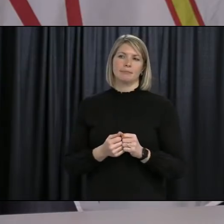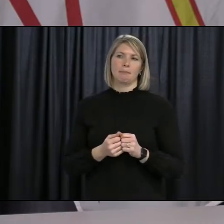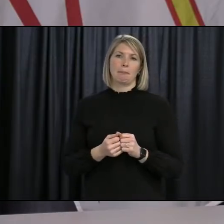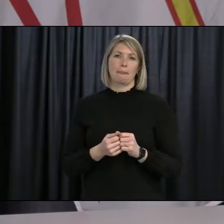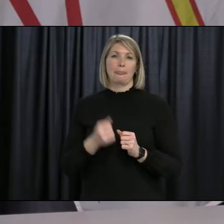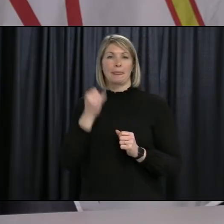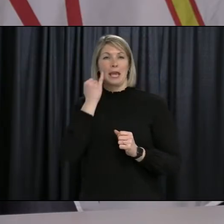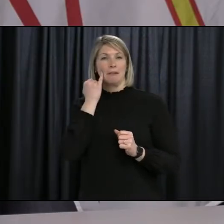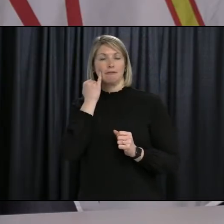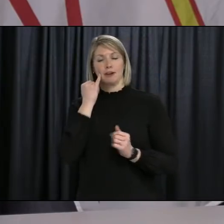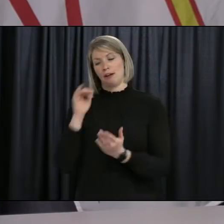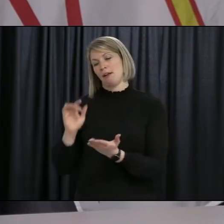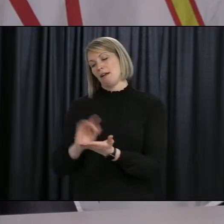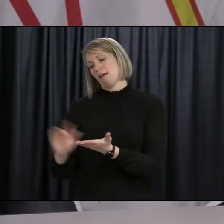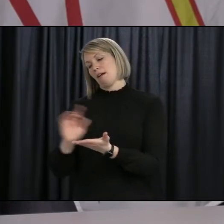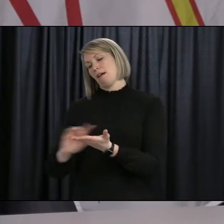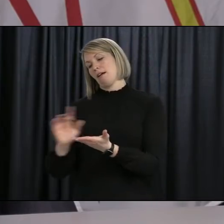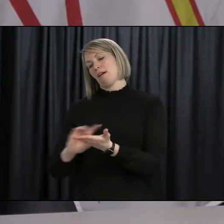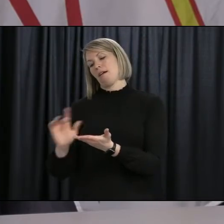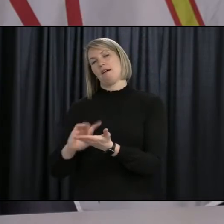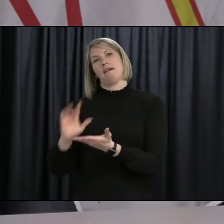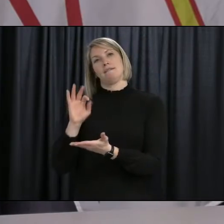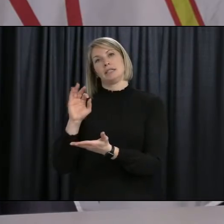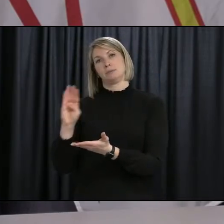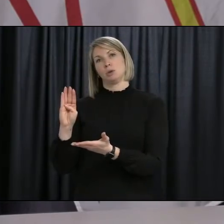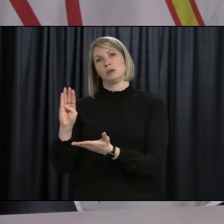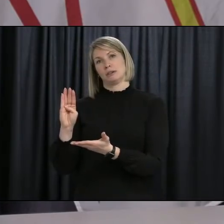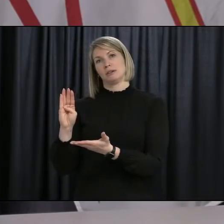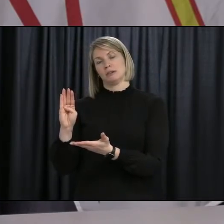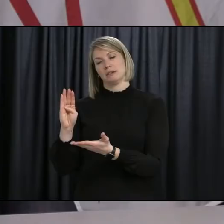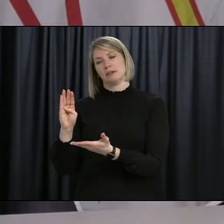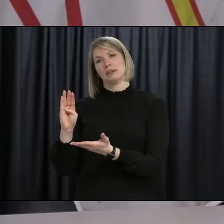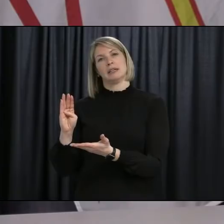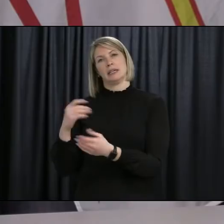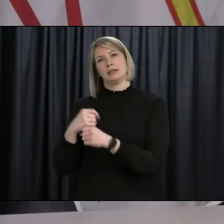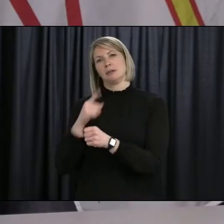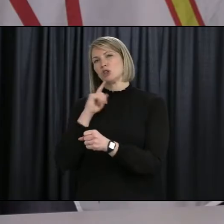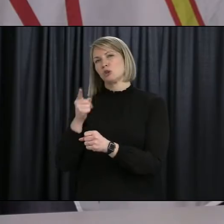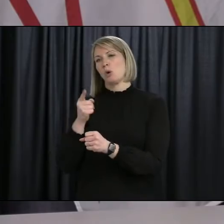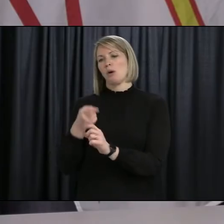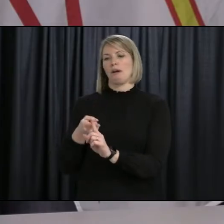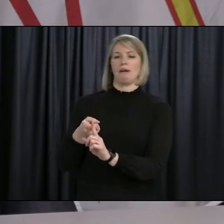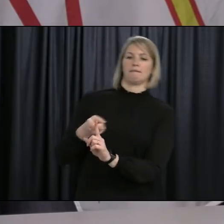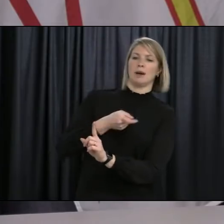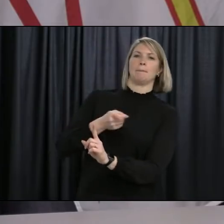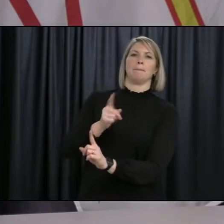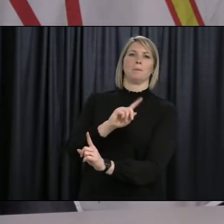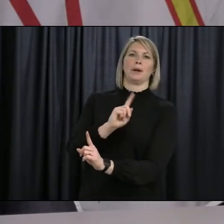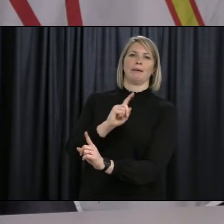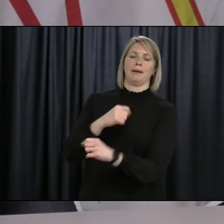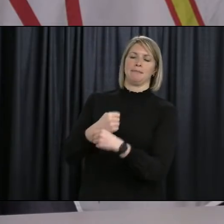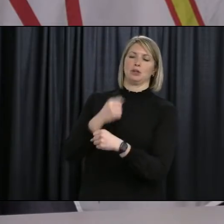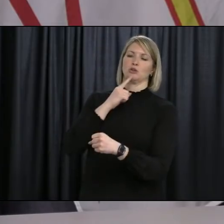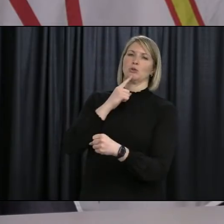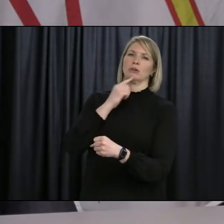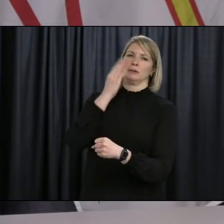you're looking at social media, you do need to make sure that the information is coming from a trusted site.